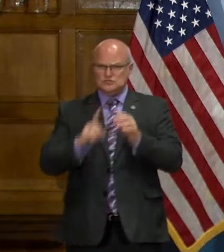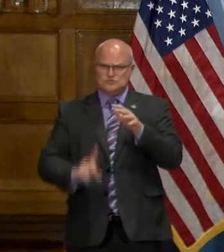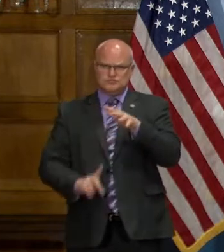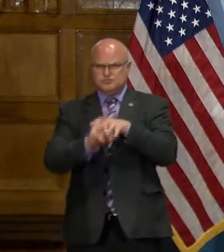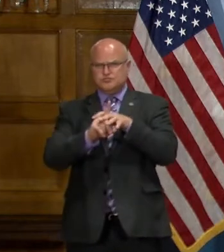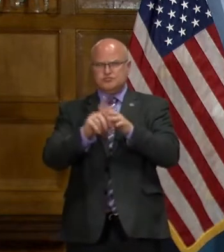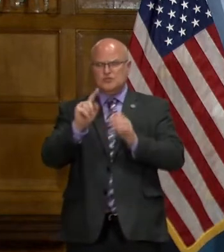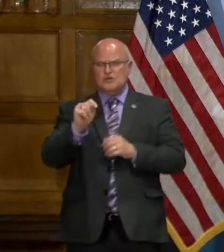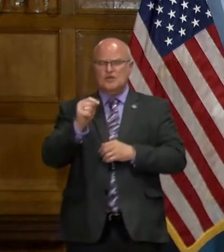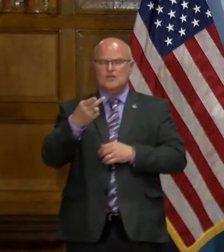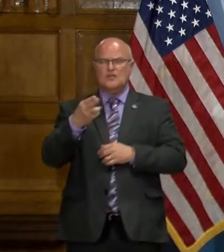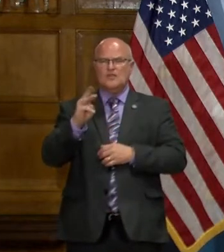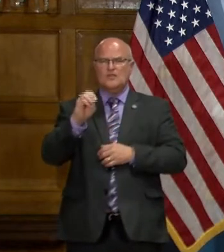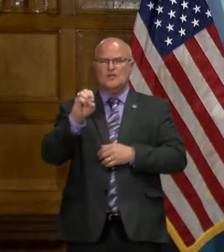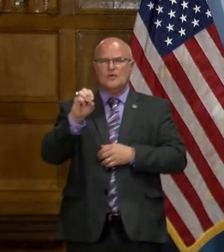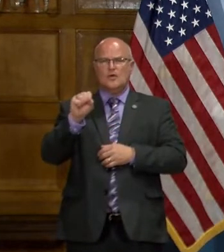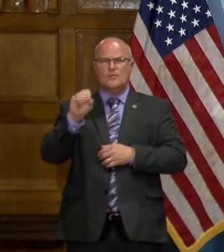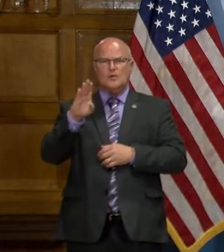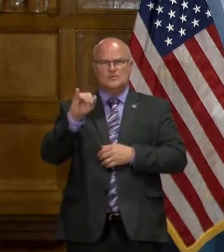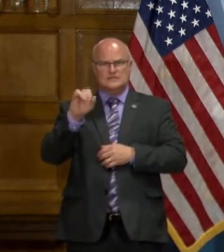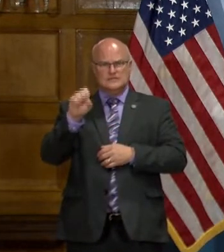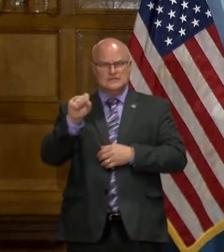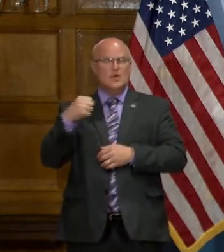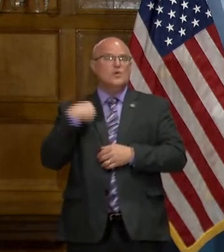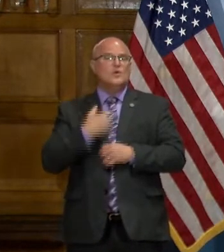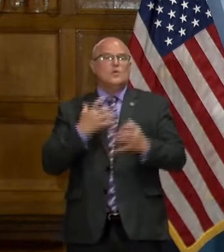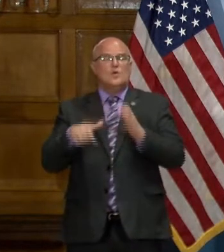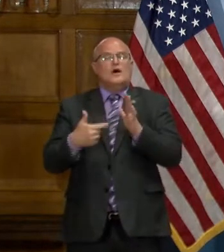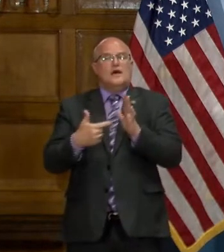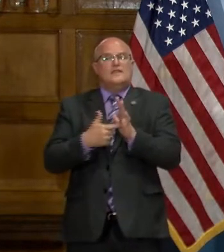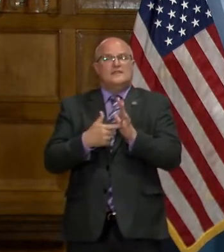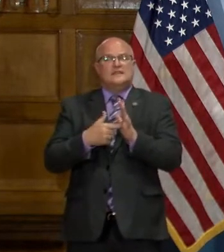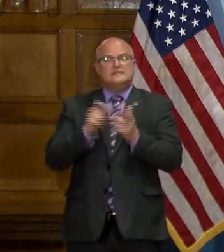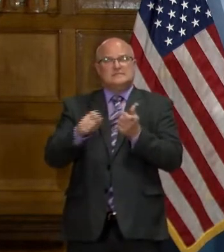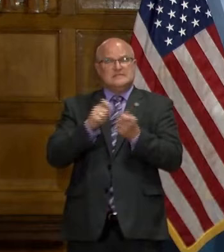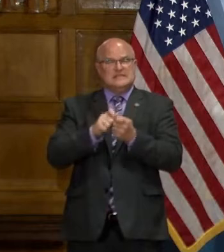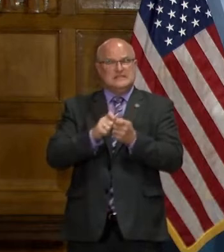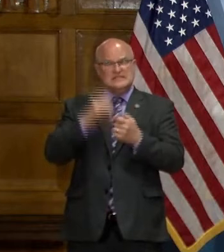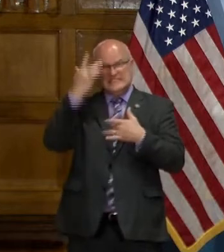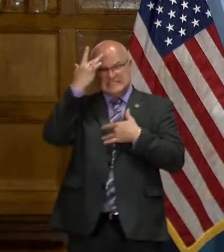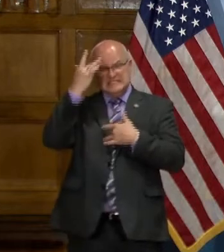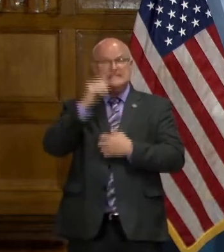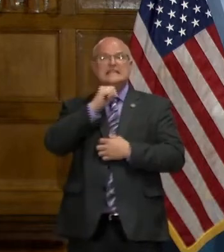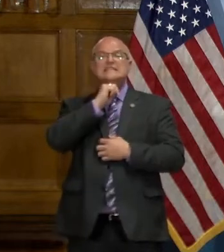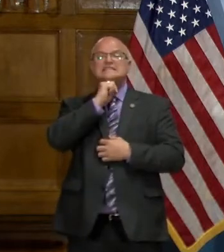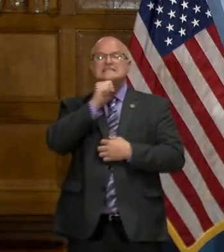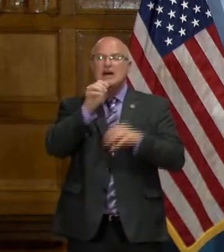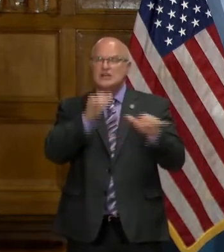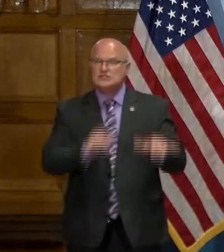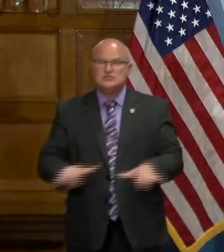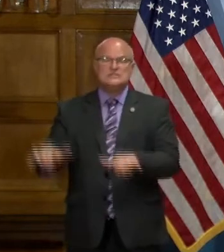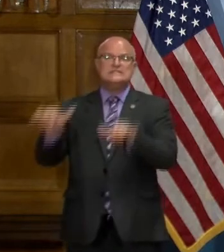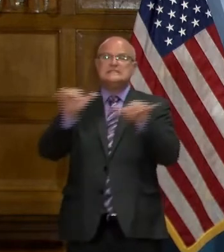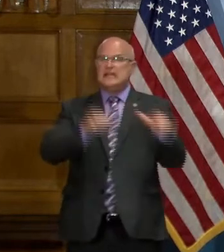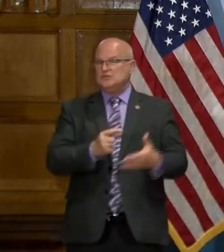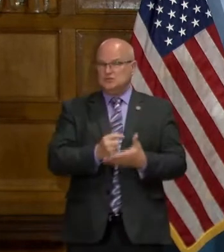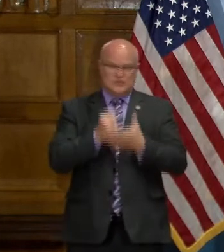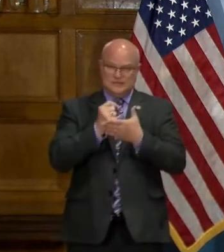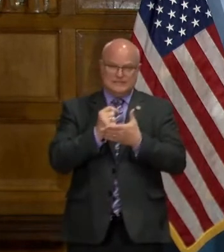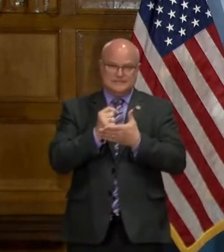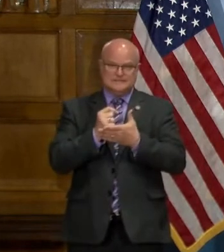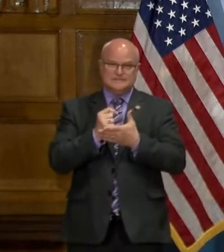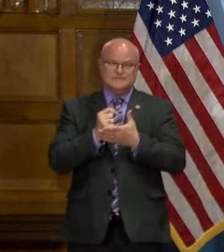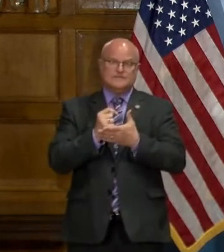of thrombosis, we want physicians to understand that this treatment for this particular disease is not your standard treatment. And